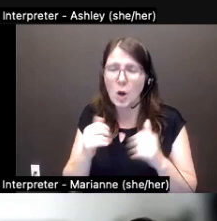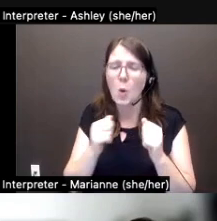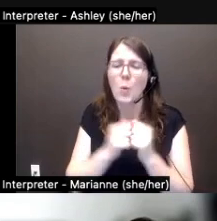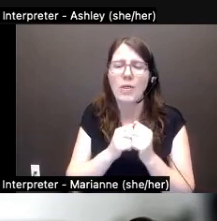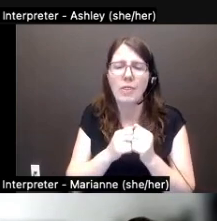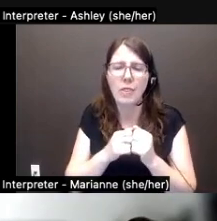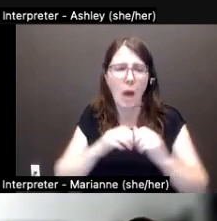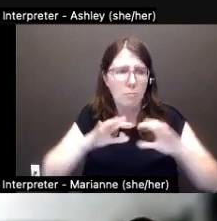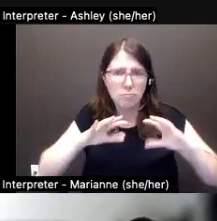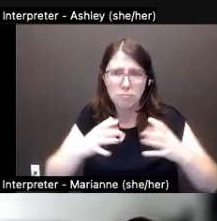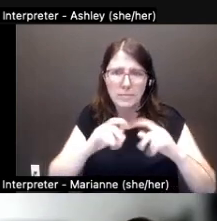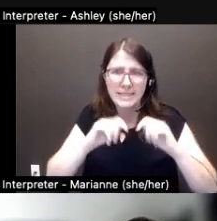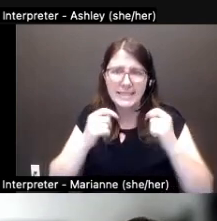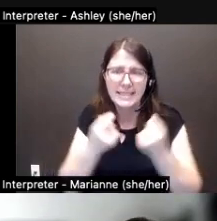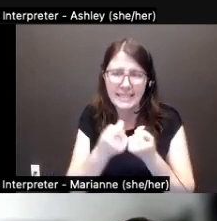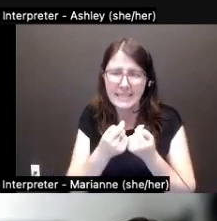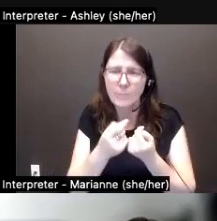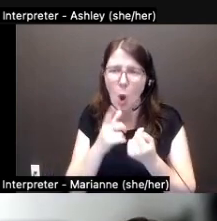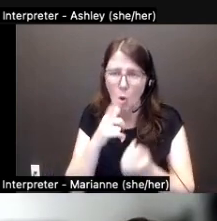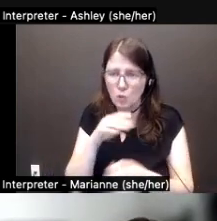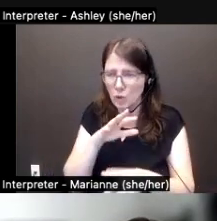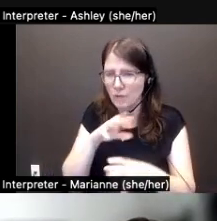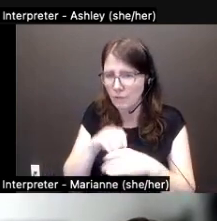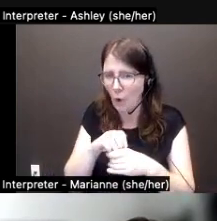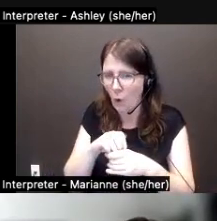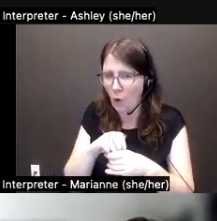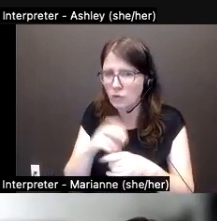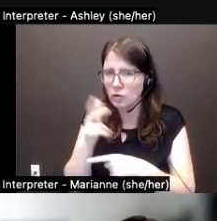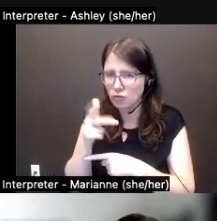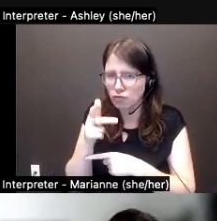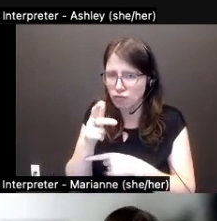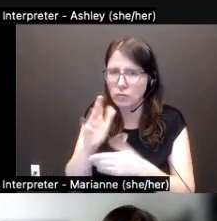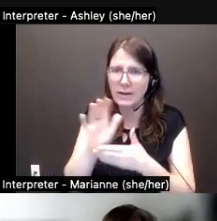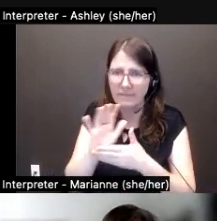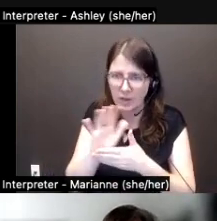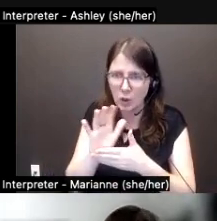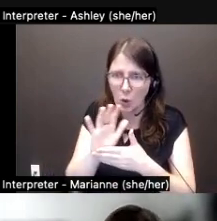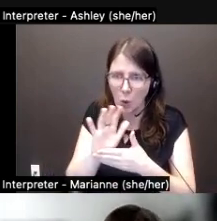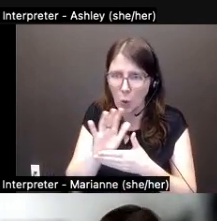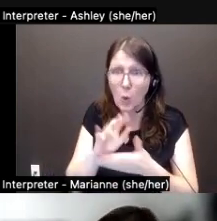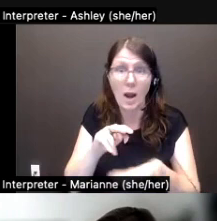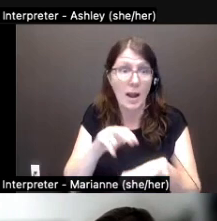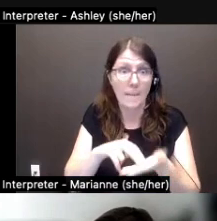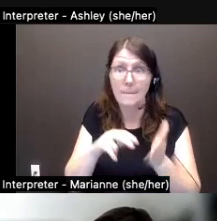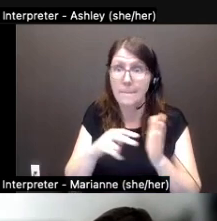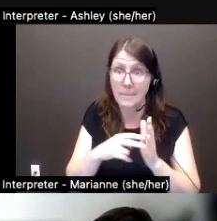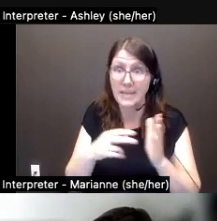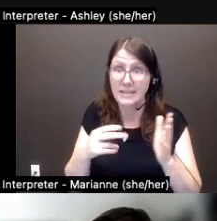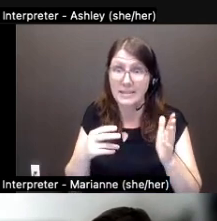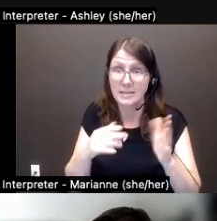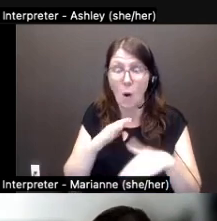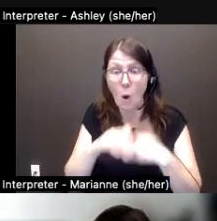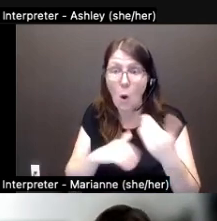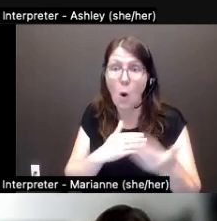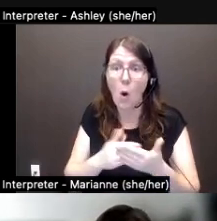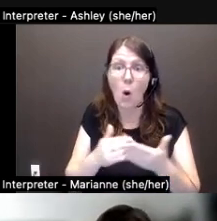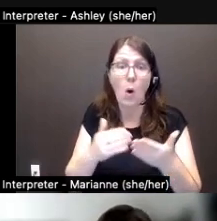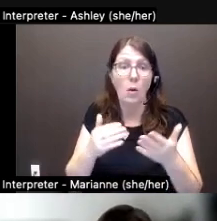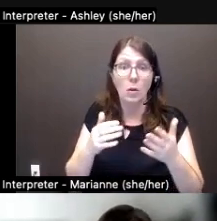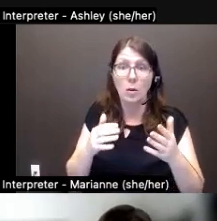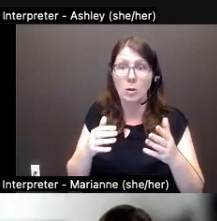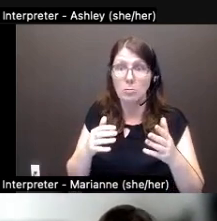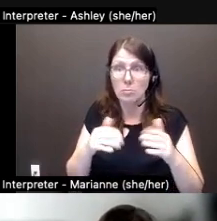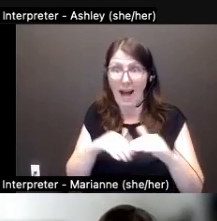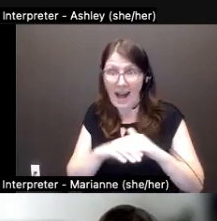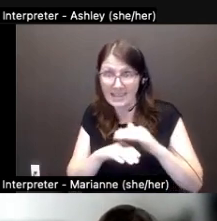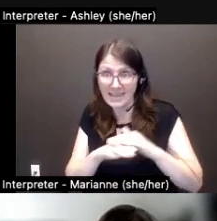we can follow with each other and see the progress of the work. So this is one